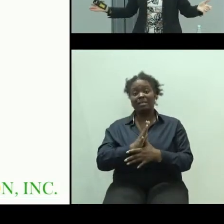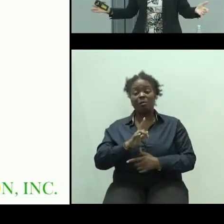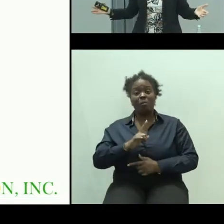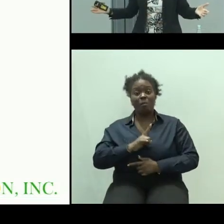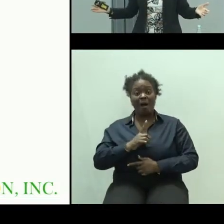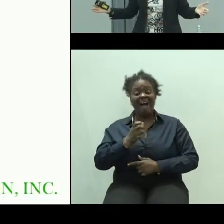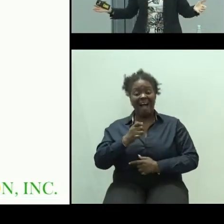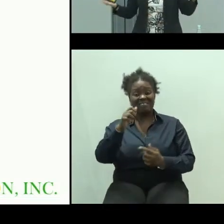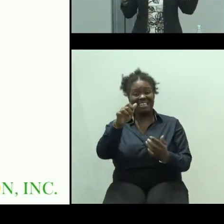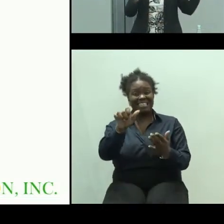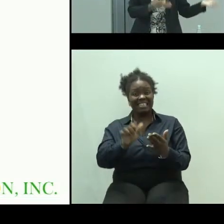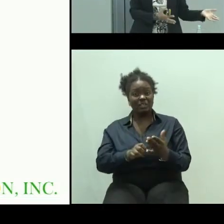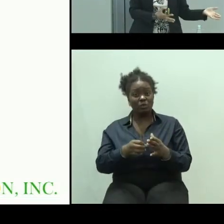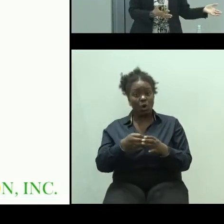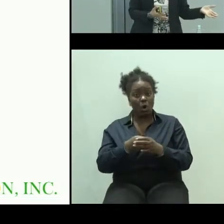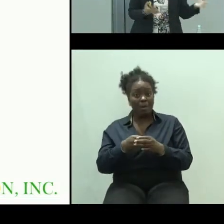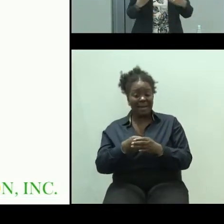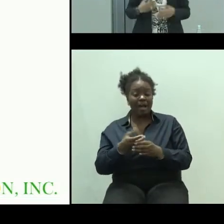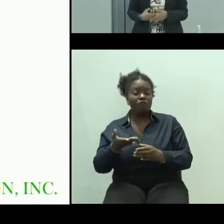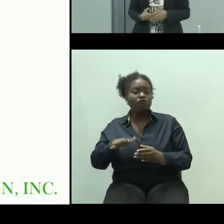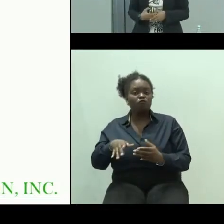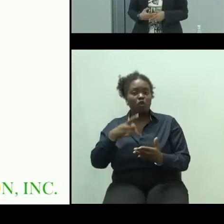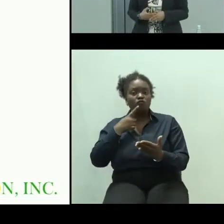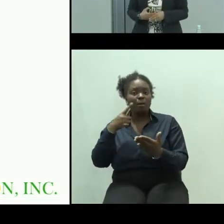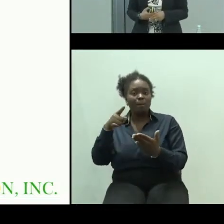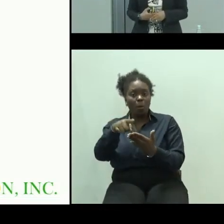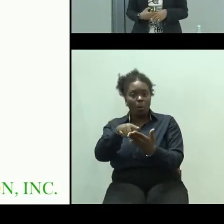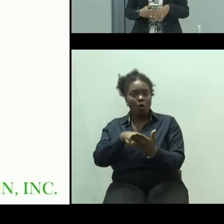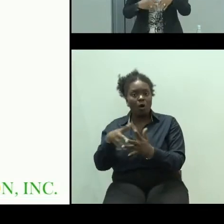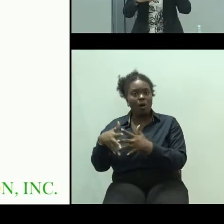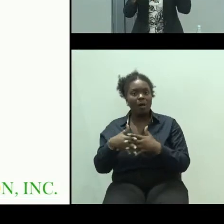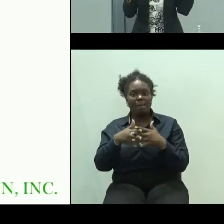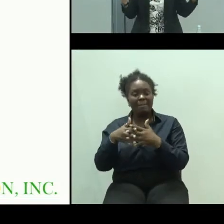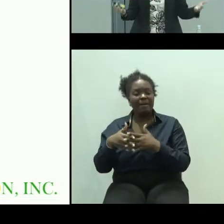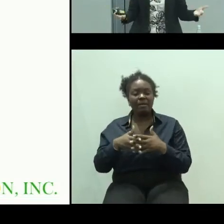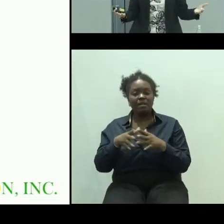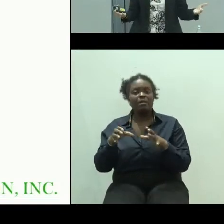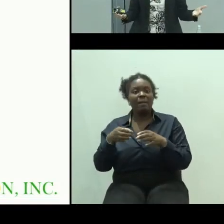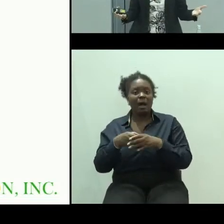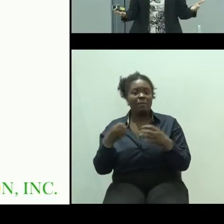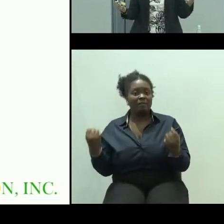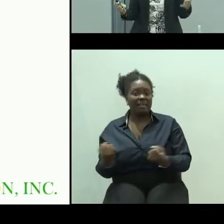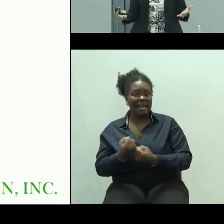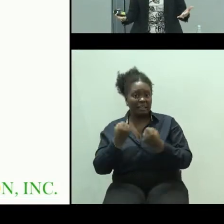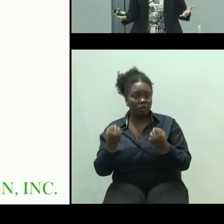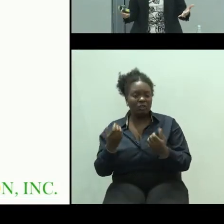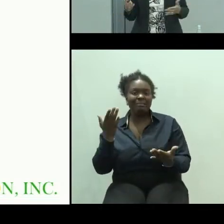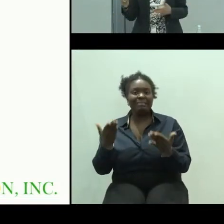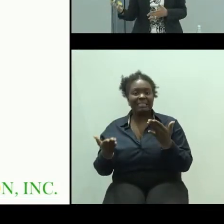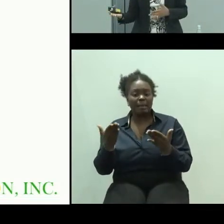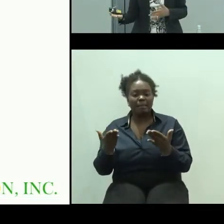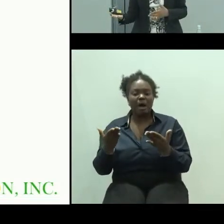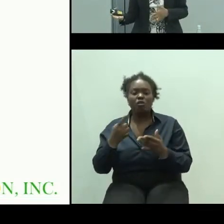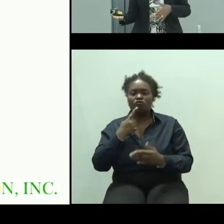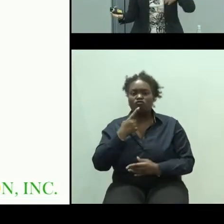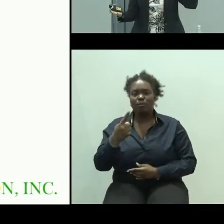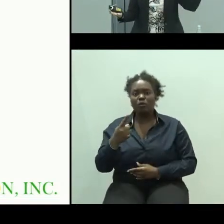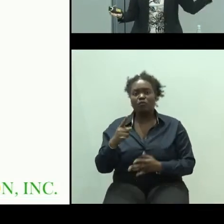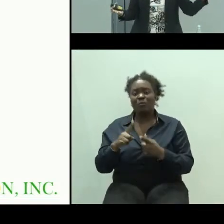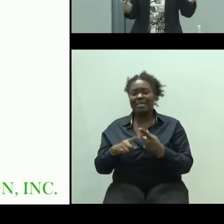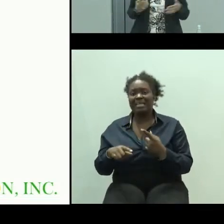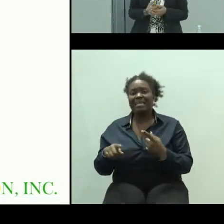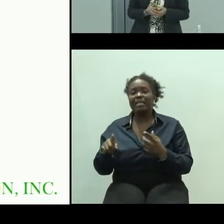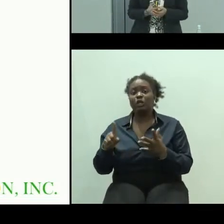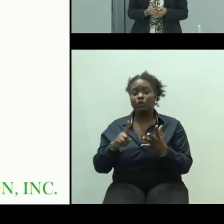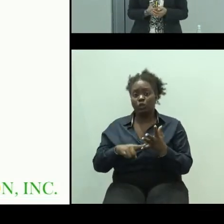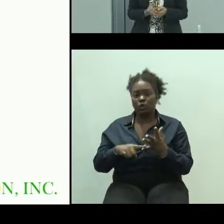of compounds that, from a report of the US Department of Energy, there was a similar report that came out from the EU a few years after that. The